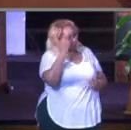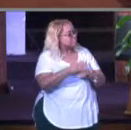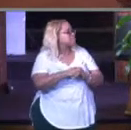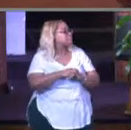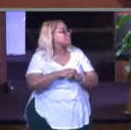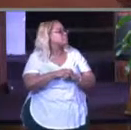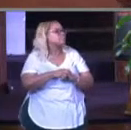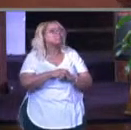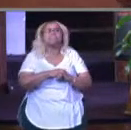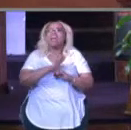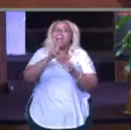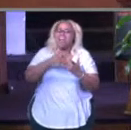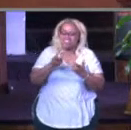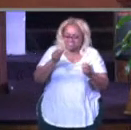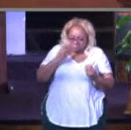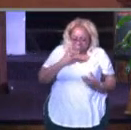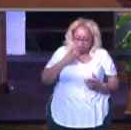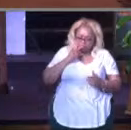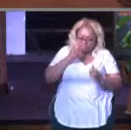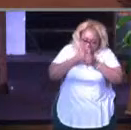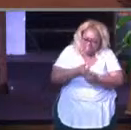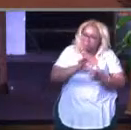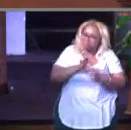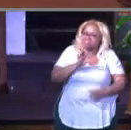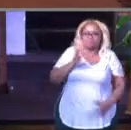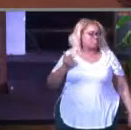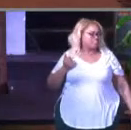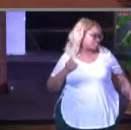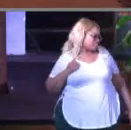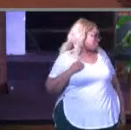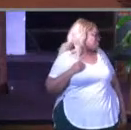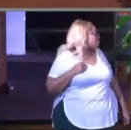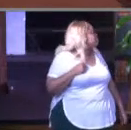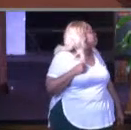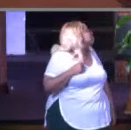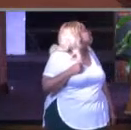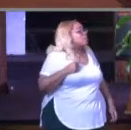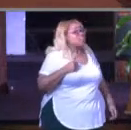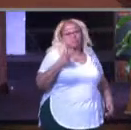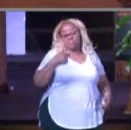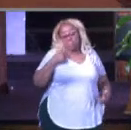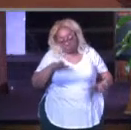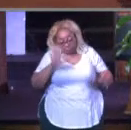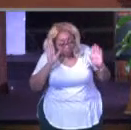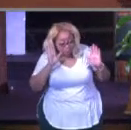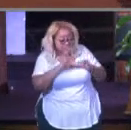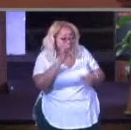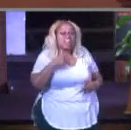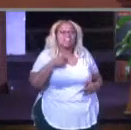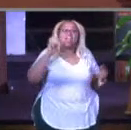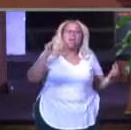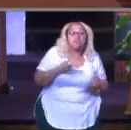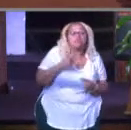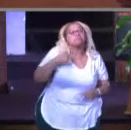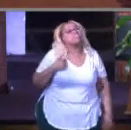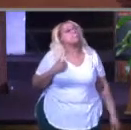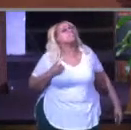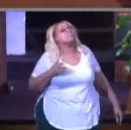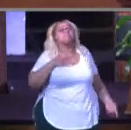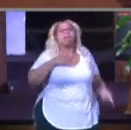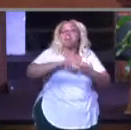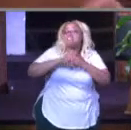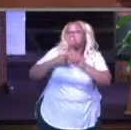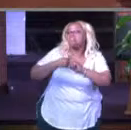Reverend, how can you tell me to submit to the Spirit? When I submitted to the Spirit, I got hurt.